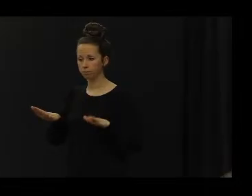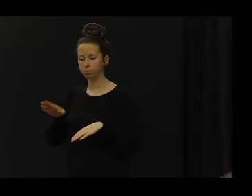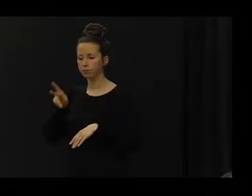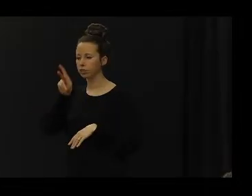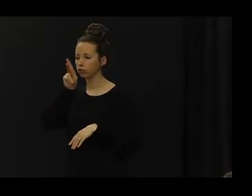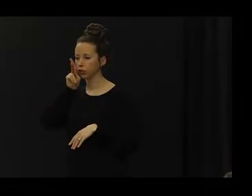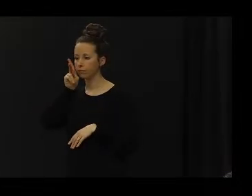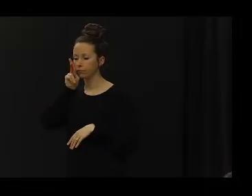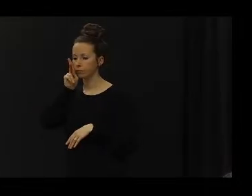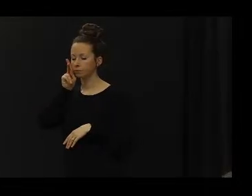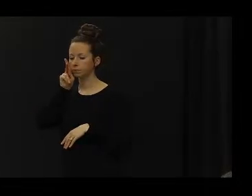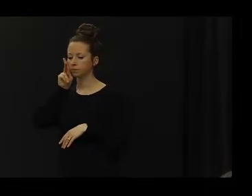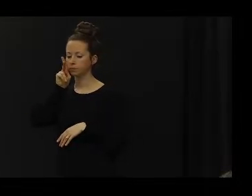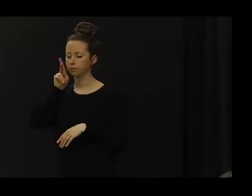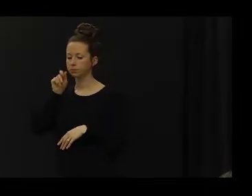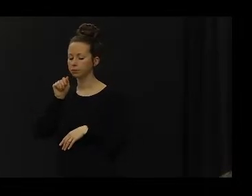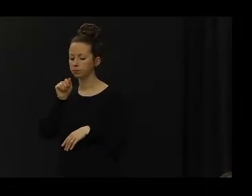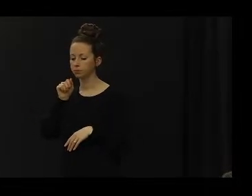Okay.